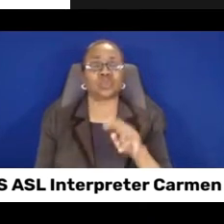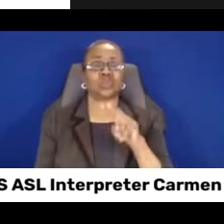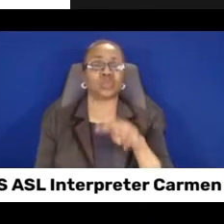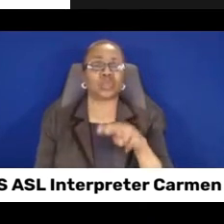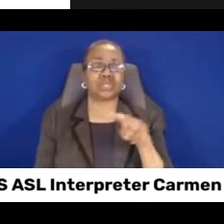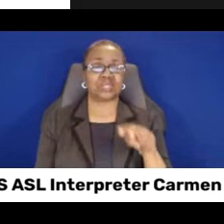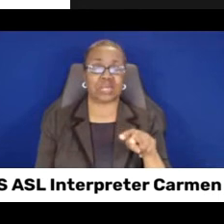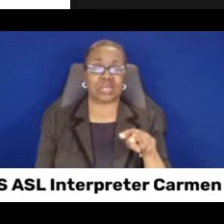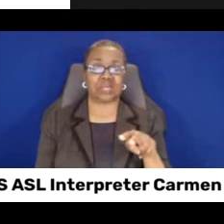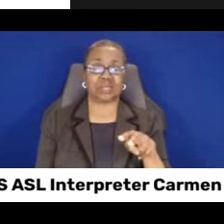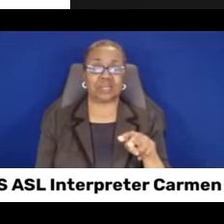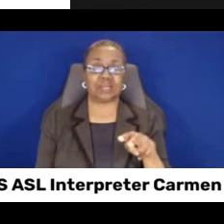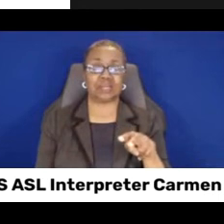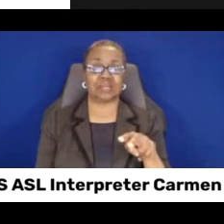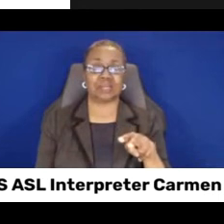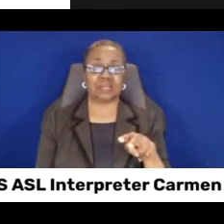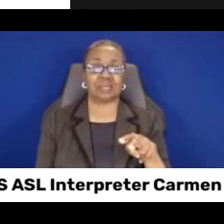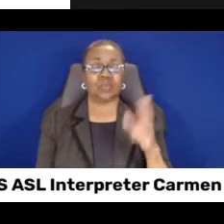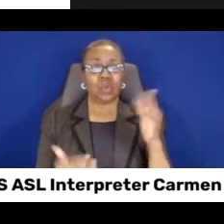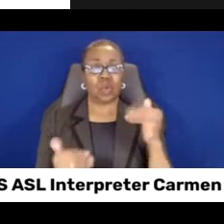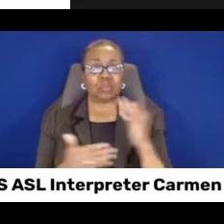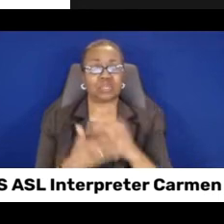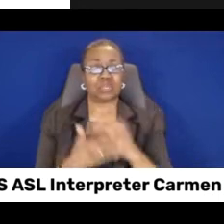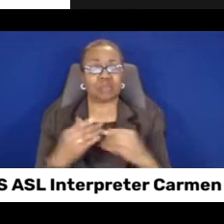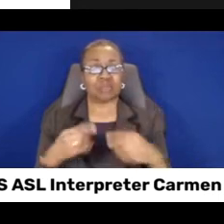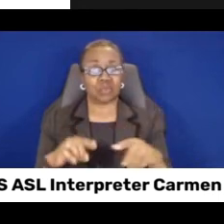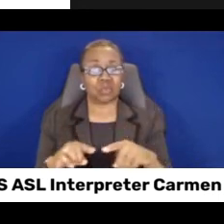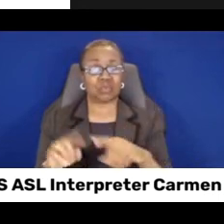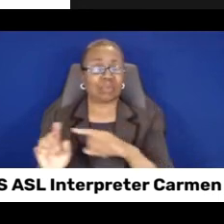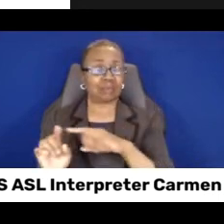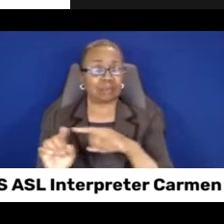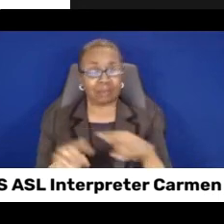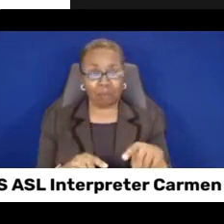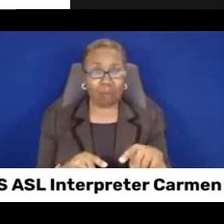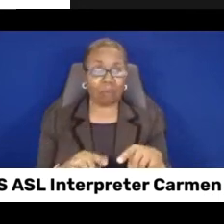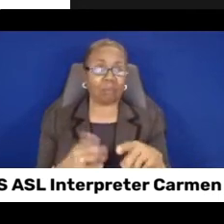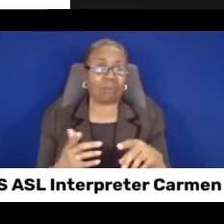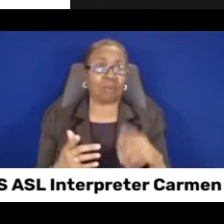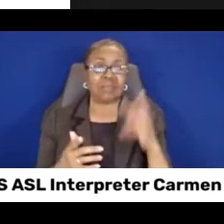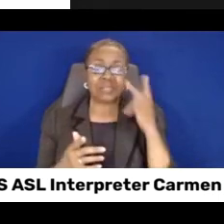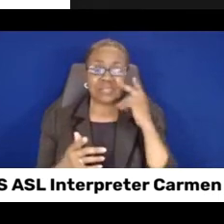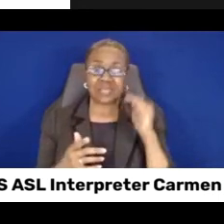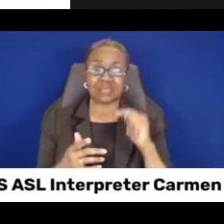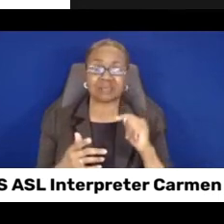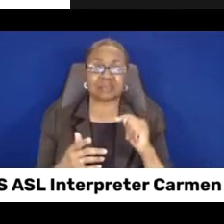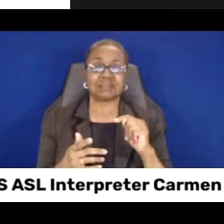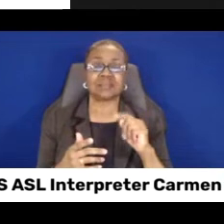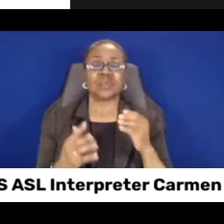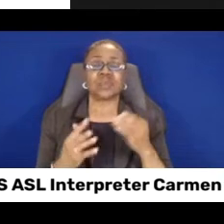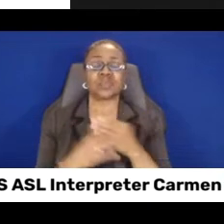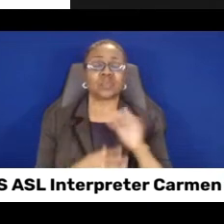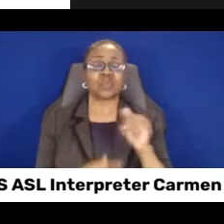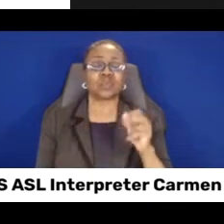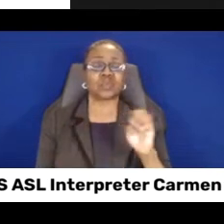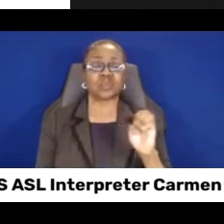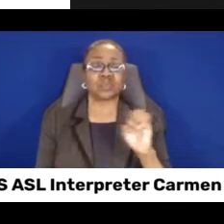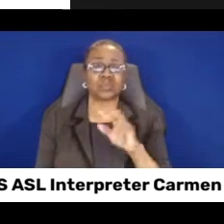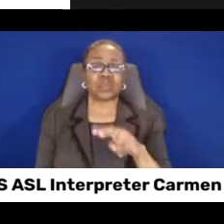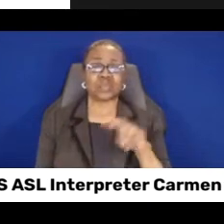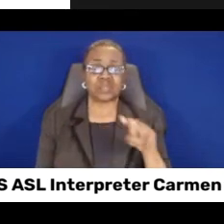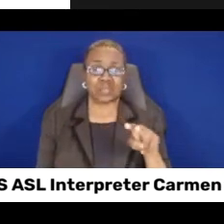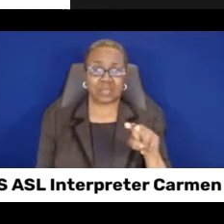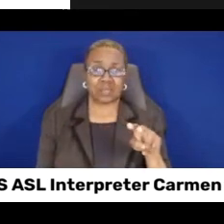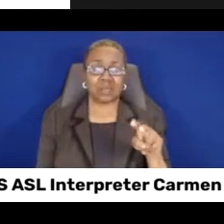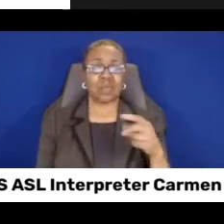and we really hope some of you will be able to go see it. And we